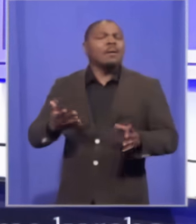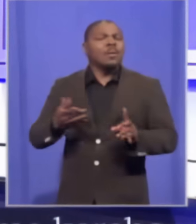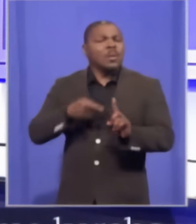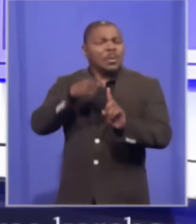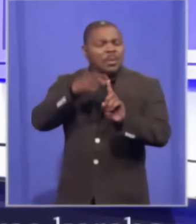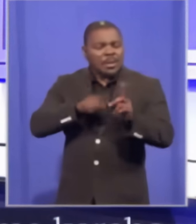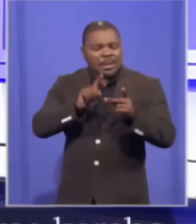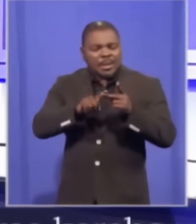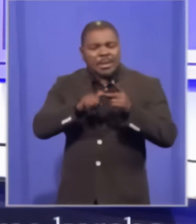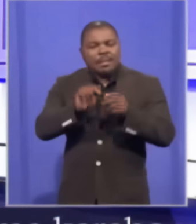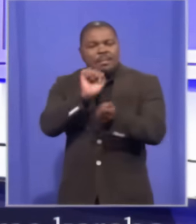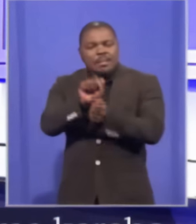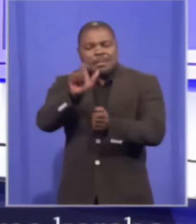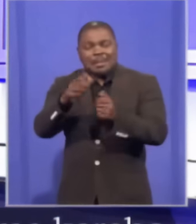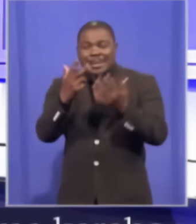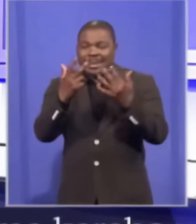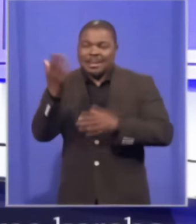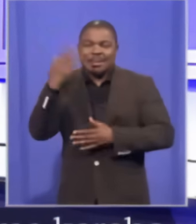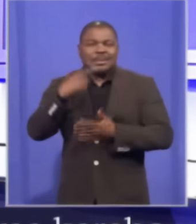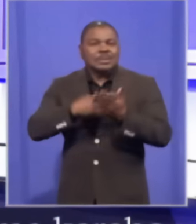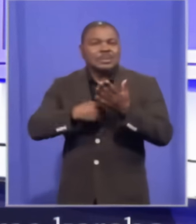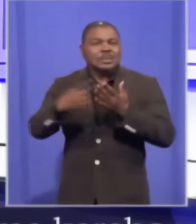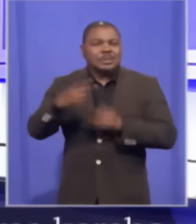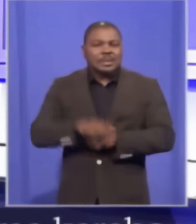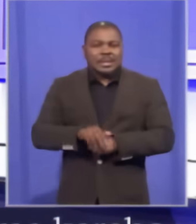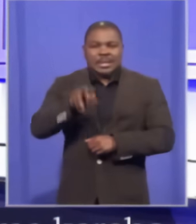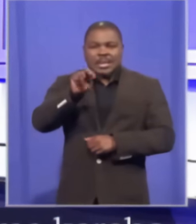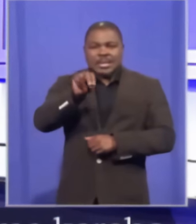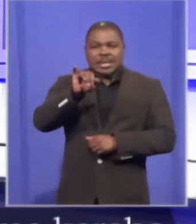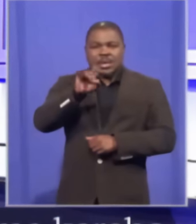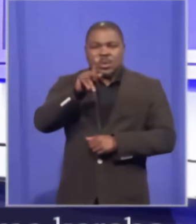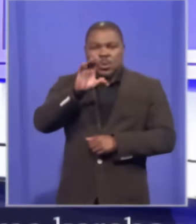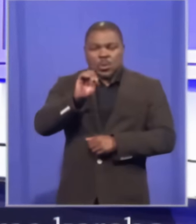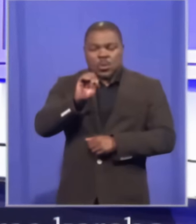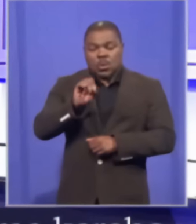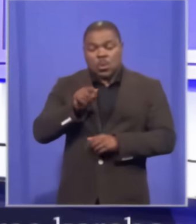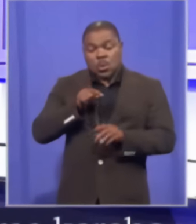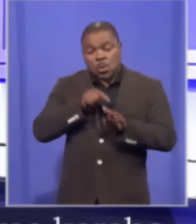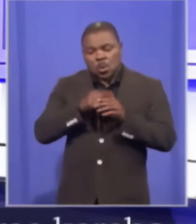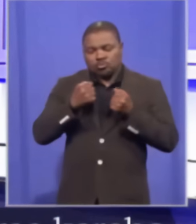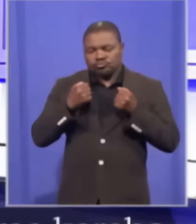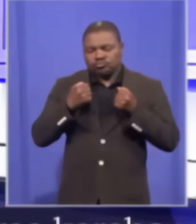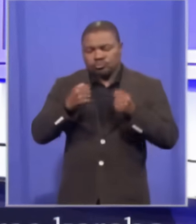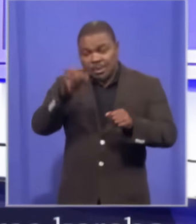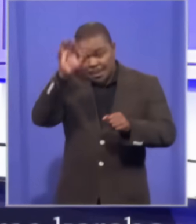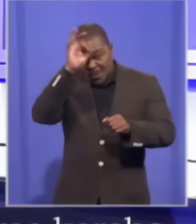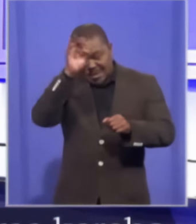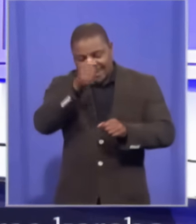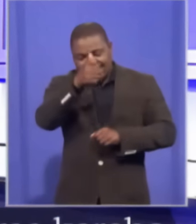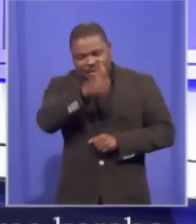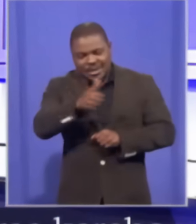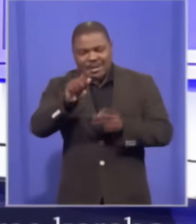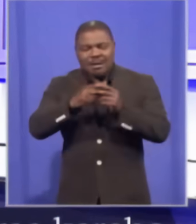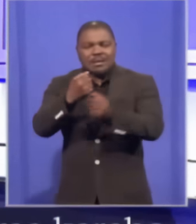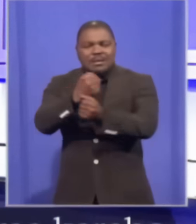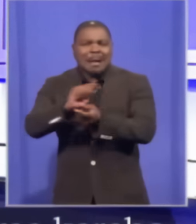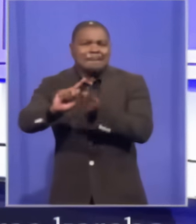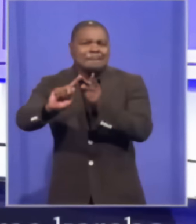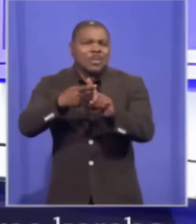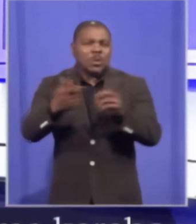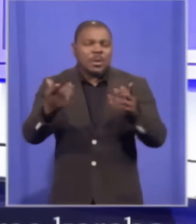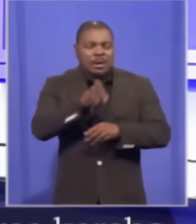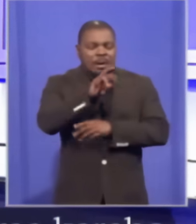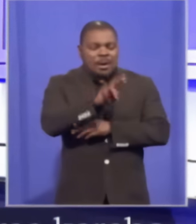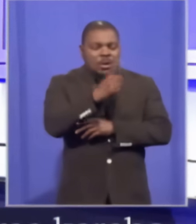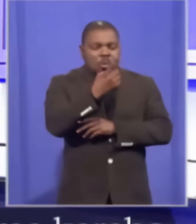ba seswai bekeng ya go feta. Sergeant Nyiko Lelaka o tlhokagetše nakong ya ge vene ya gagwe ya maphodisa e thulana le lori e kgolo tseleng